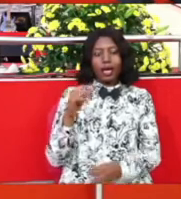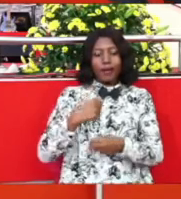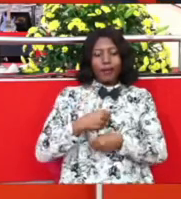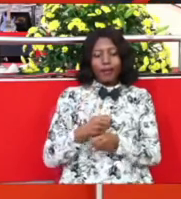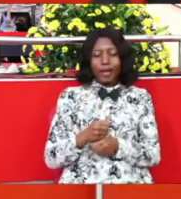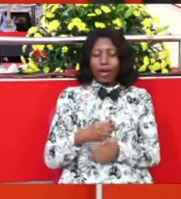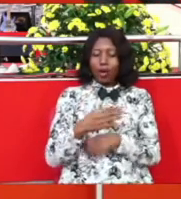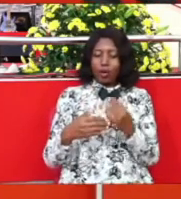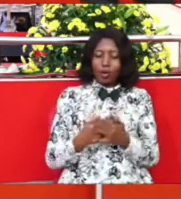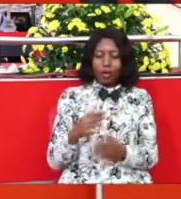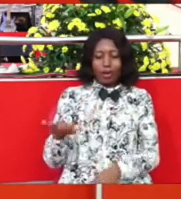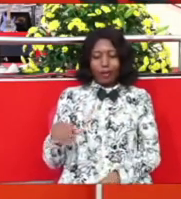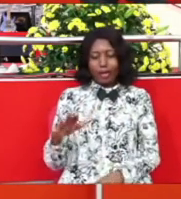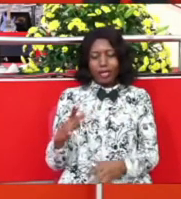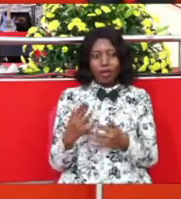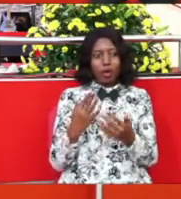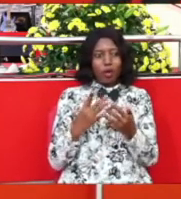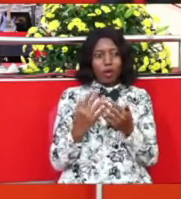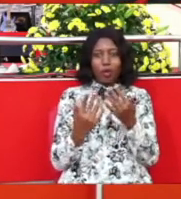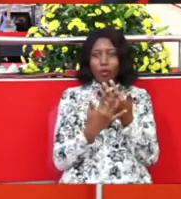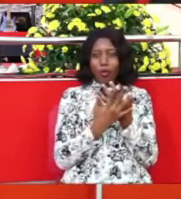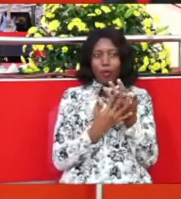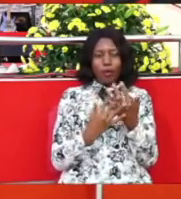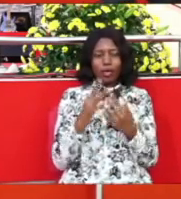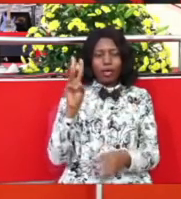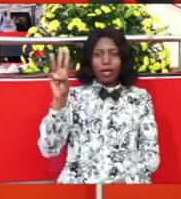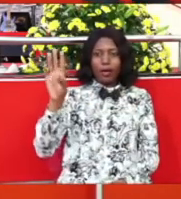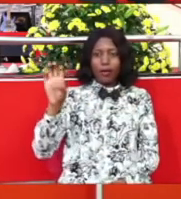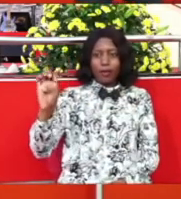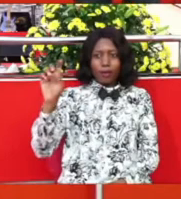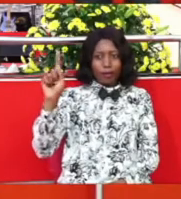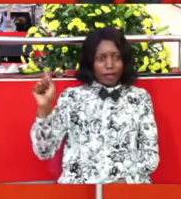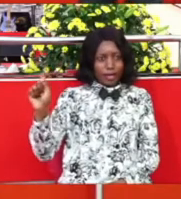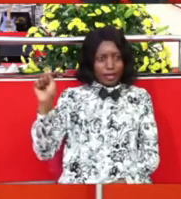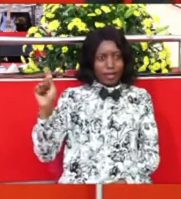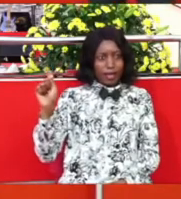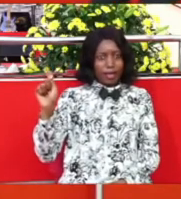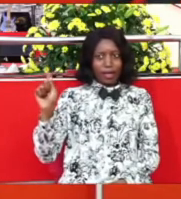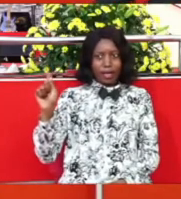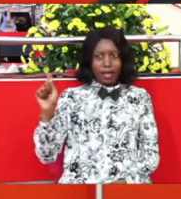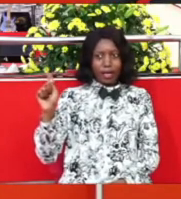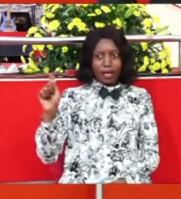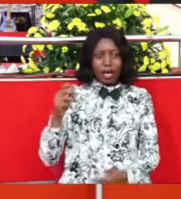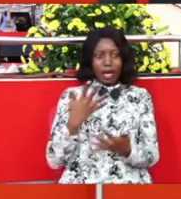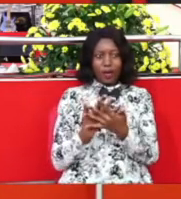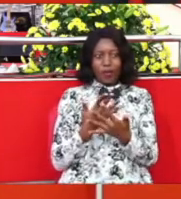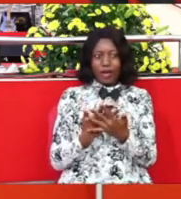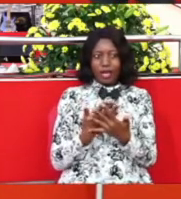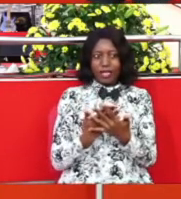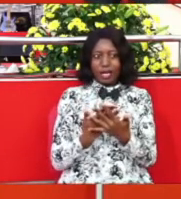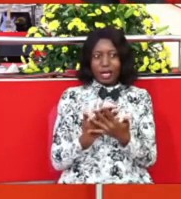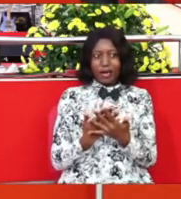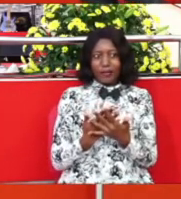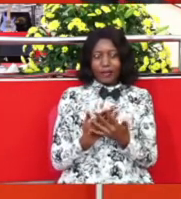Mm. Bwana Yesu asifiwe. Amen. But when we discover the presence of God, you'll be so sure this is the perfect will of God, you